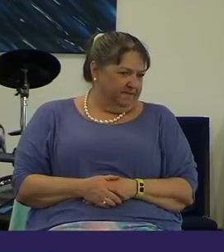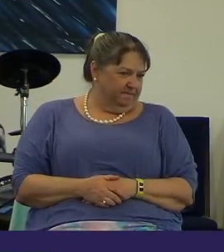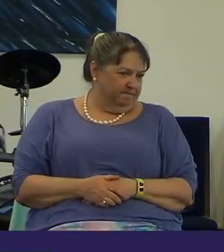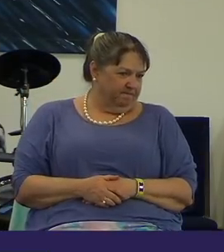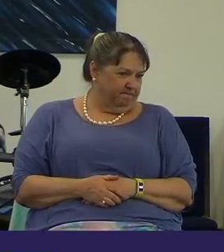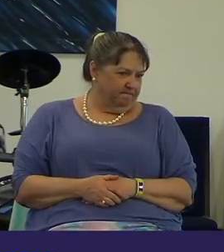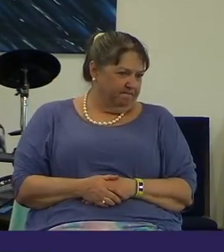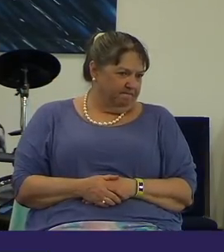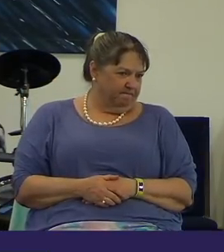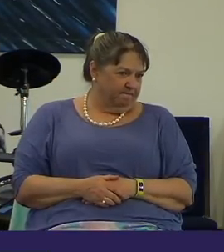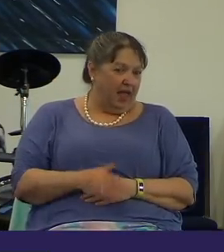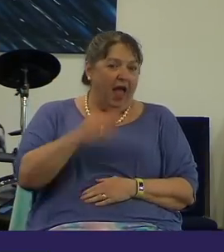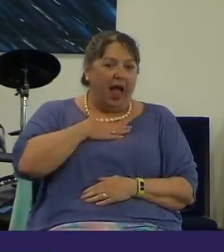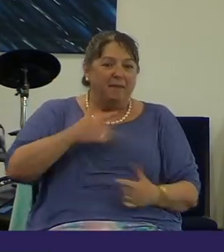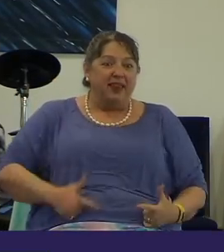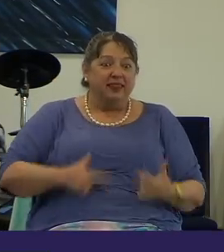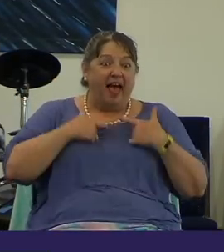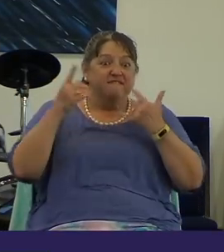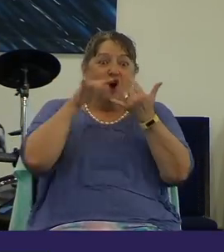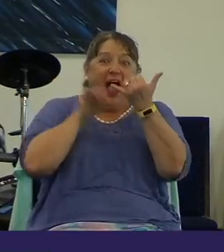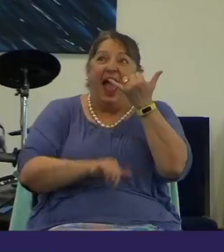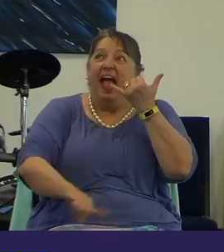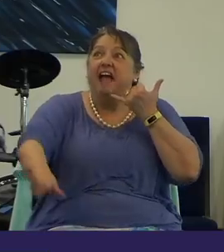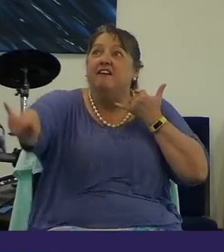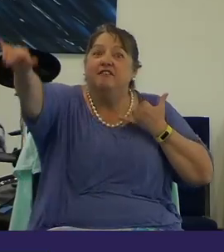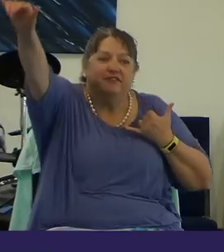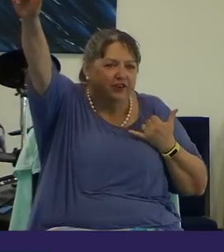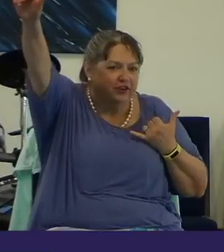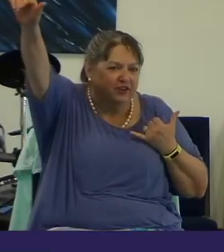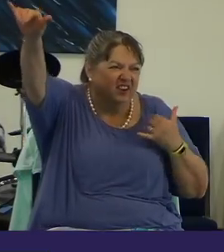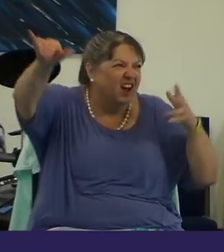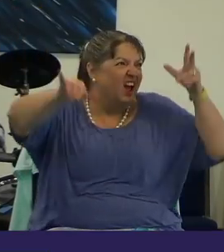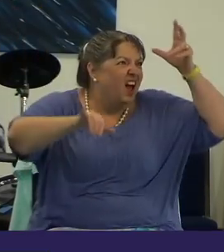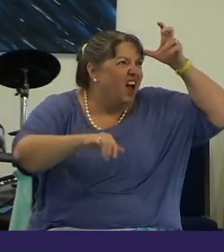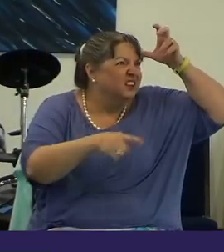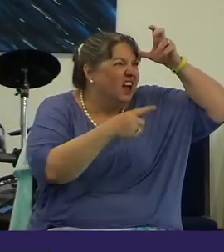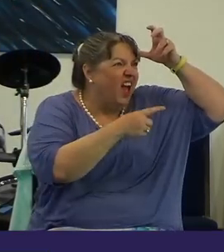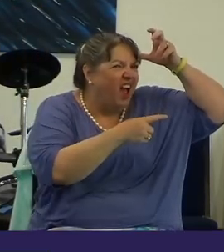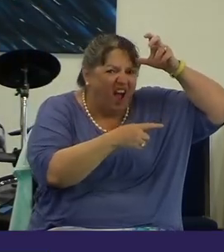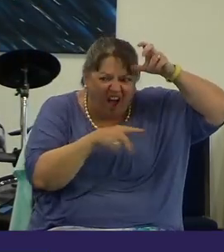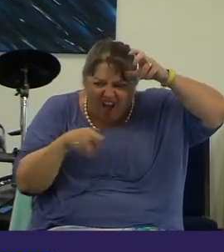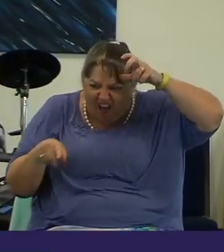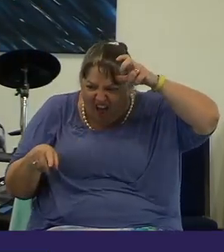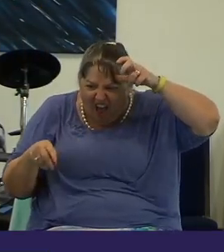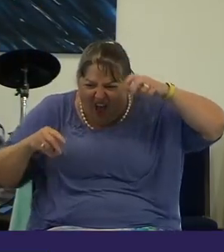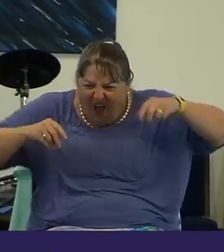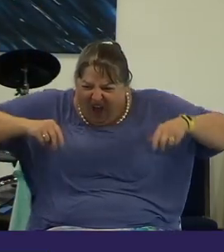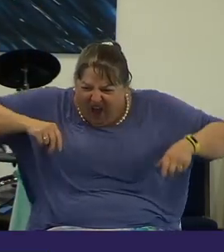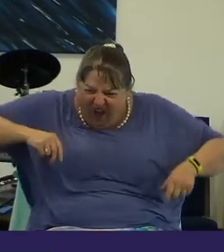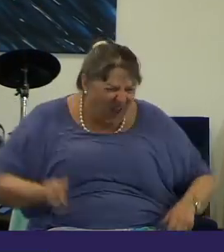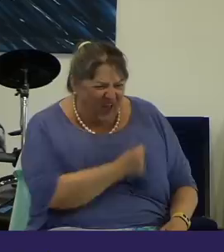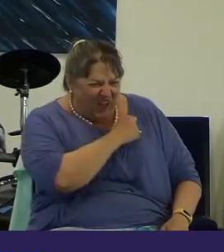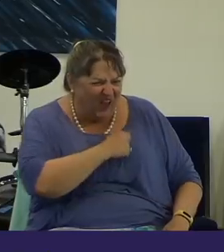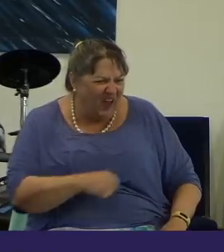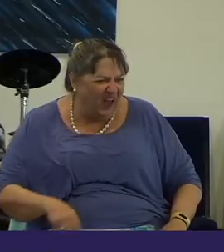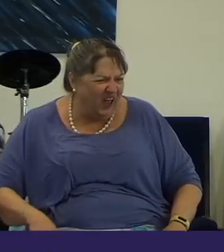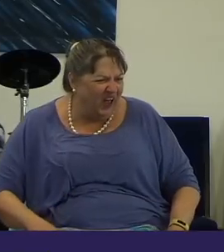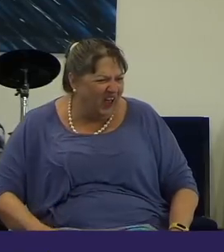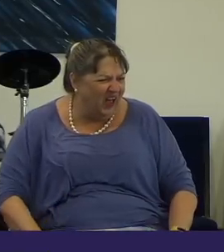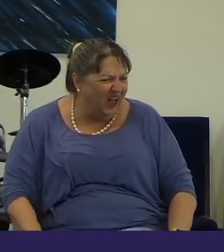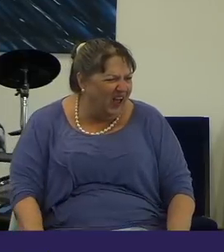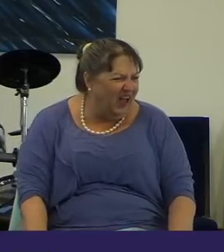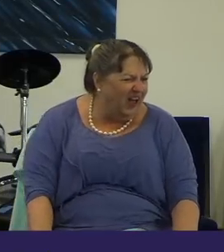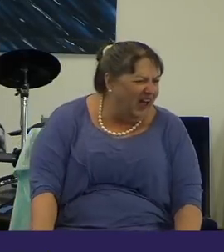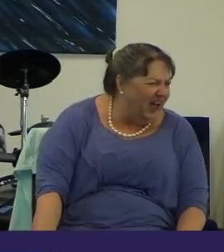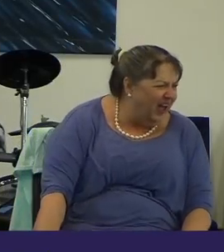Behold, I am alive forever and ever. And so there was Satan thinking he won this great victory. There was Jesus on the cross, and